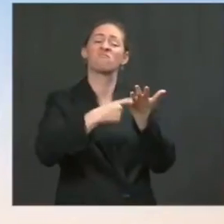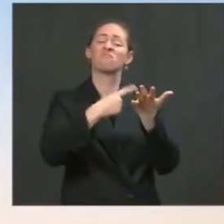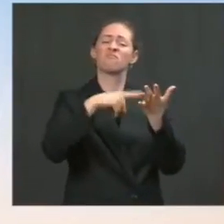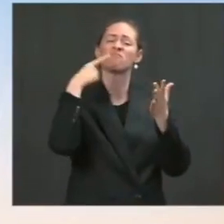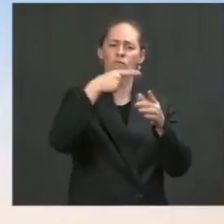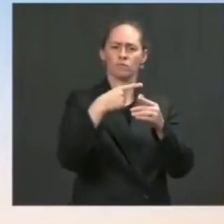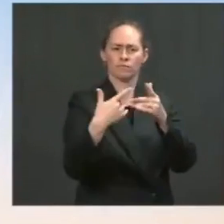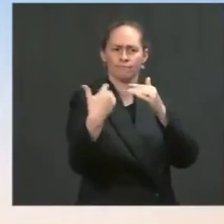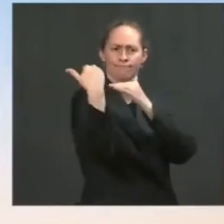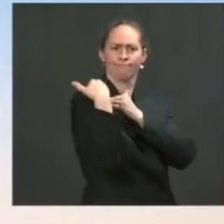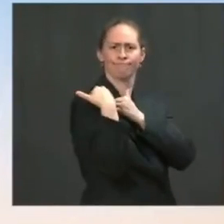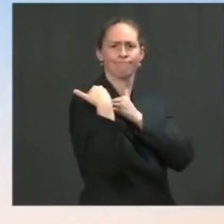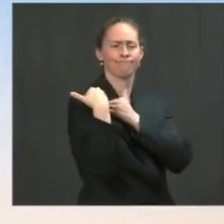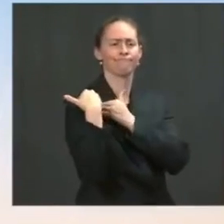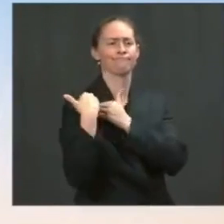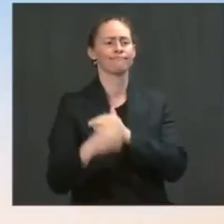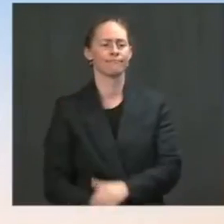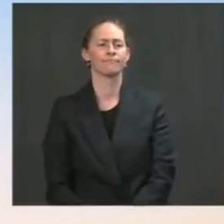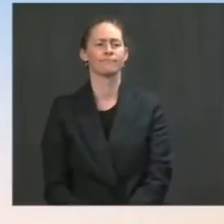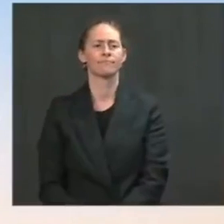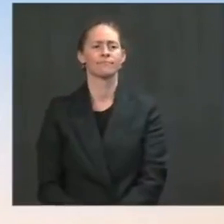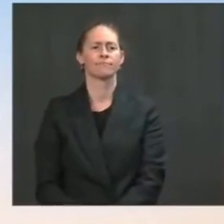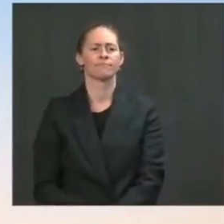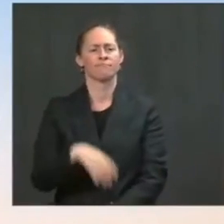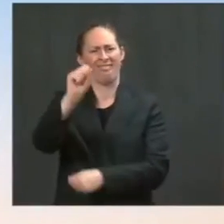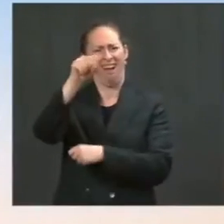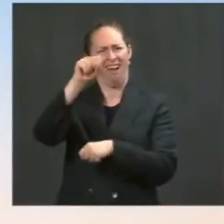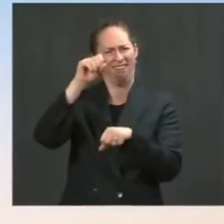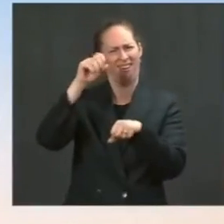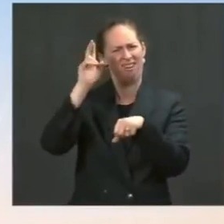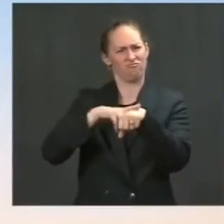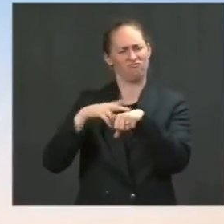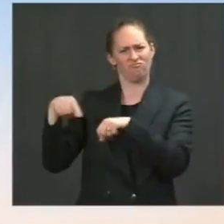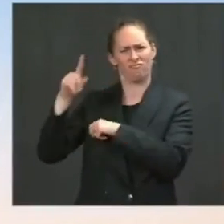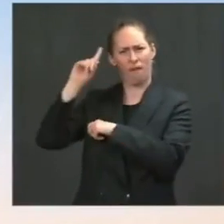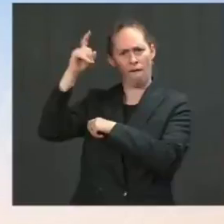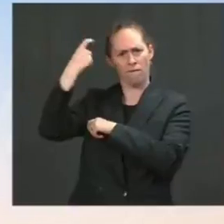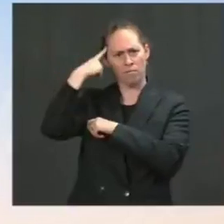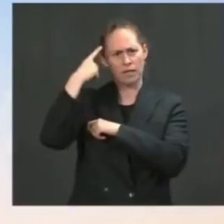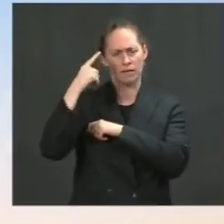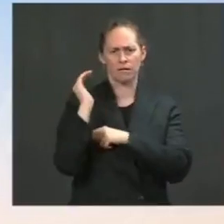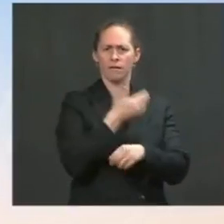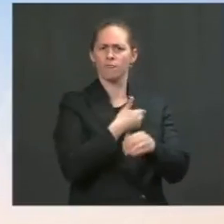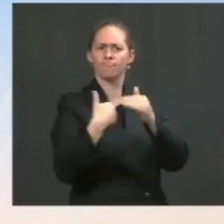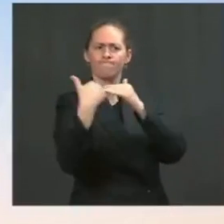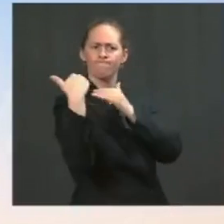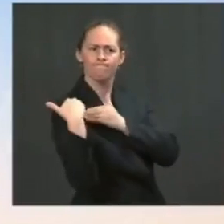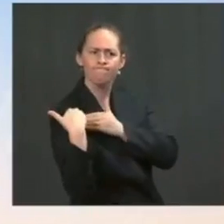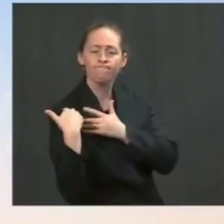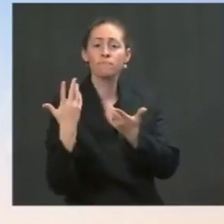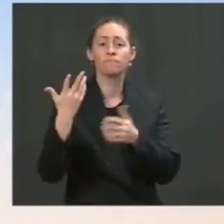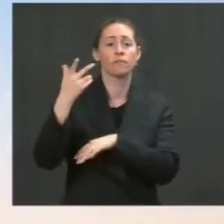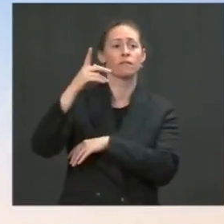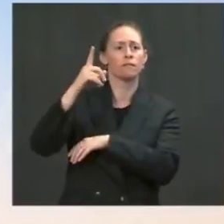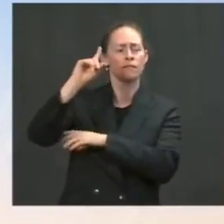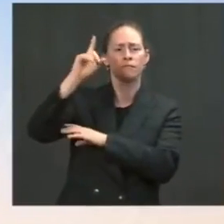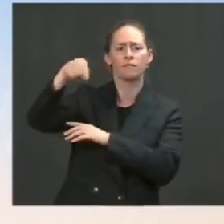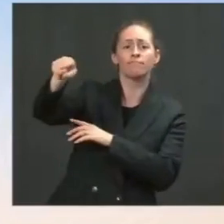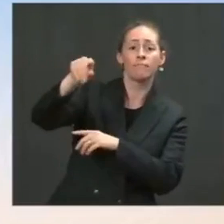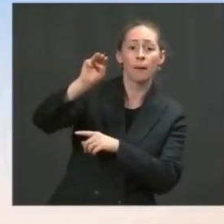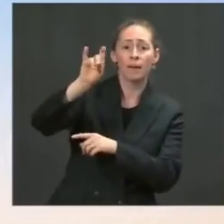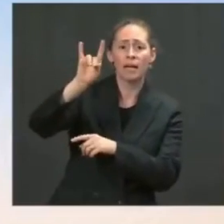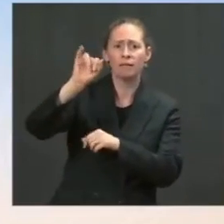of course, on behalf of the government. It's a responsibility of members of the media. It's the responsibility of citizens and civic leaders and people who